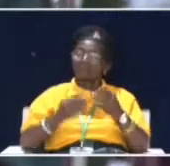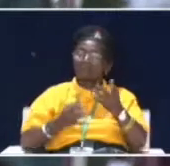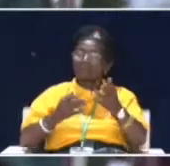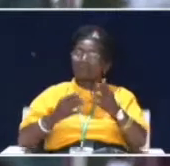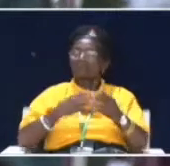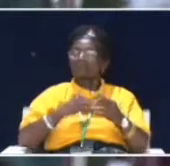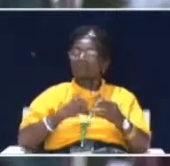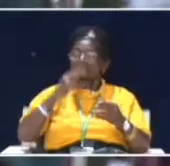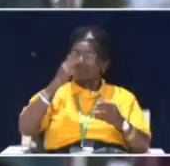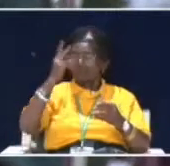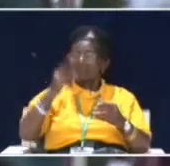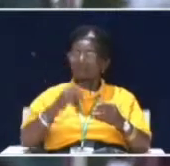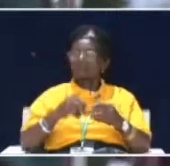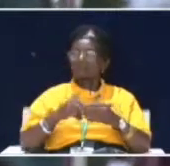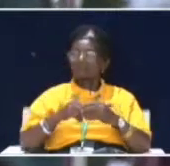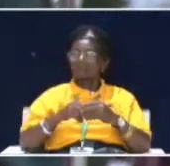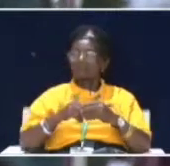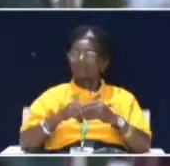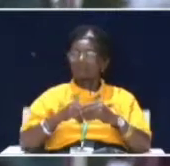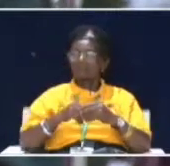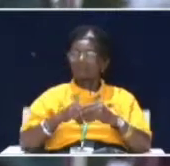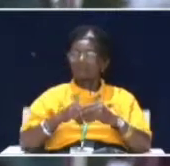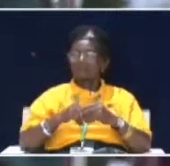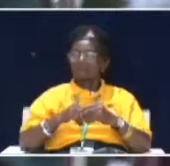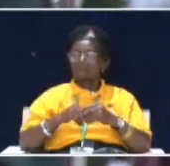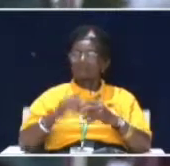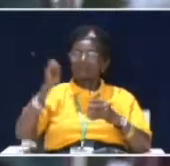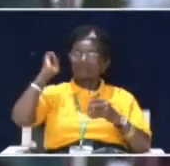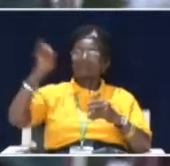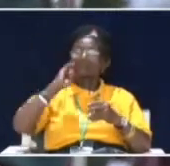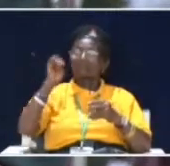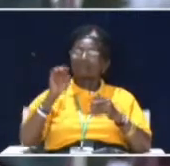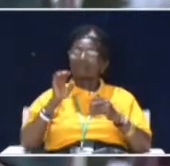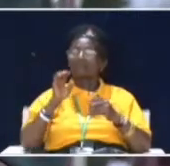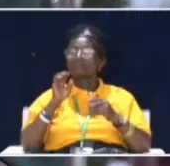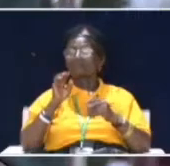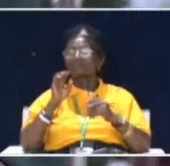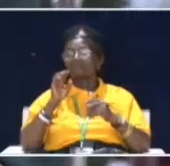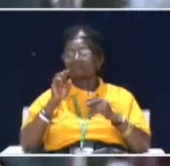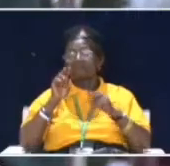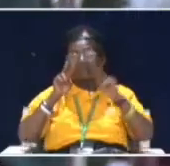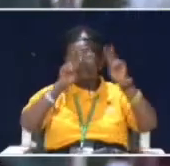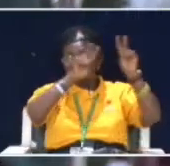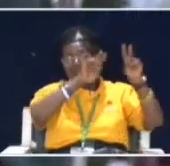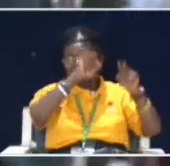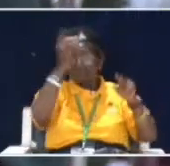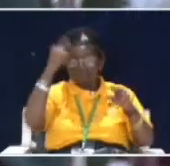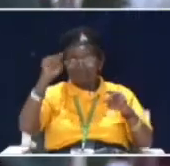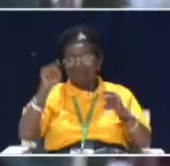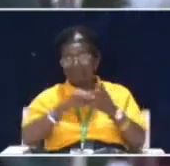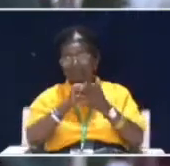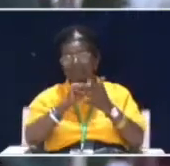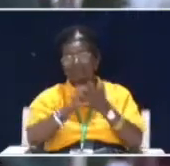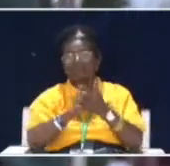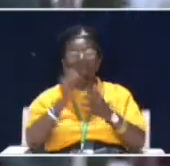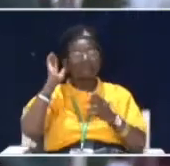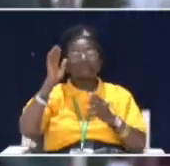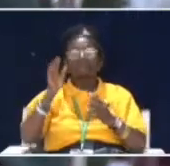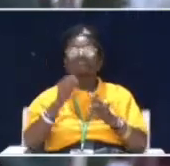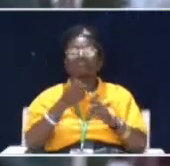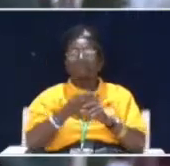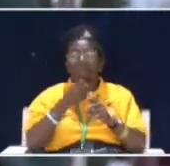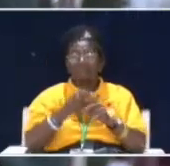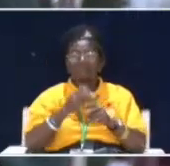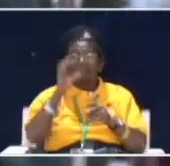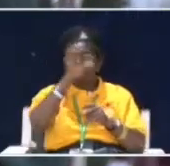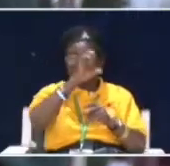nti ma se fun o. Is looking for those who will diligently seek him. Don't wa awon ti yo farabale lati